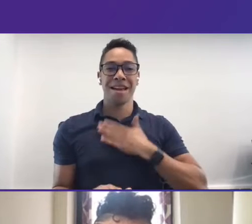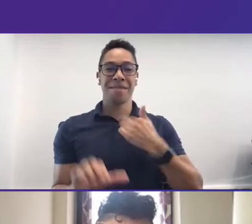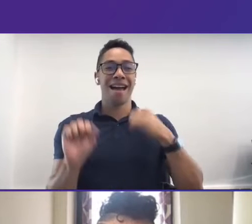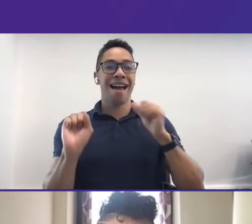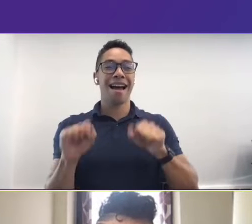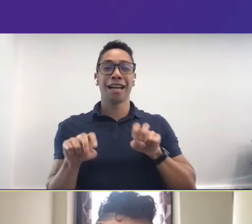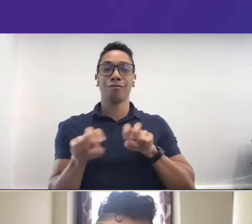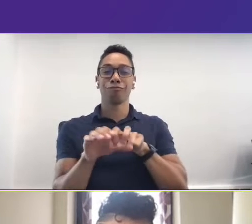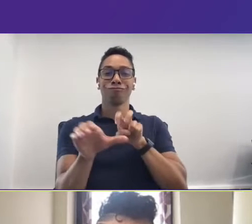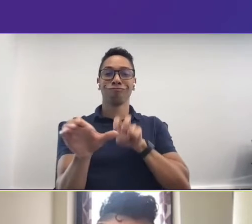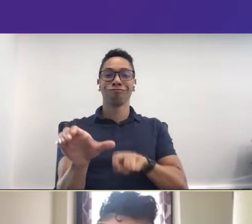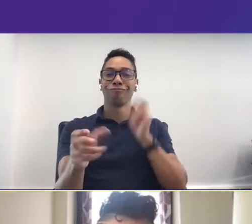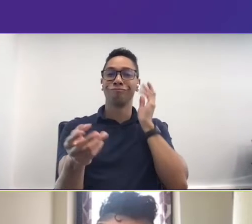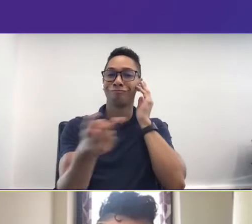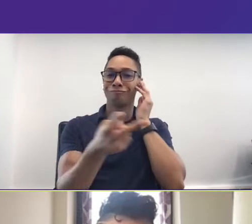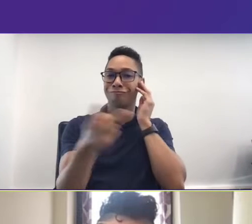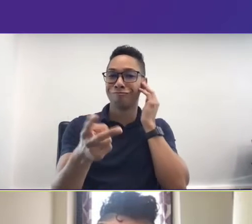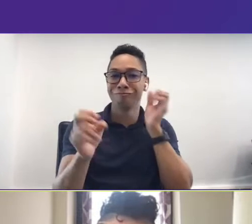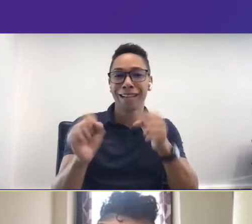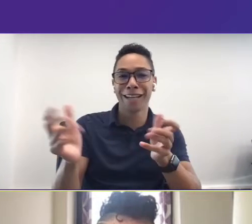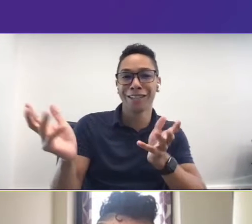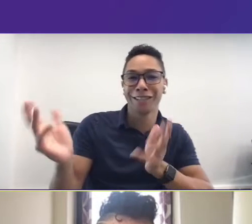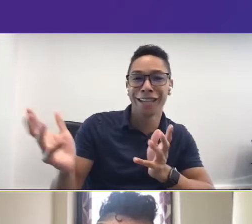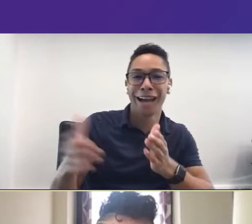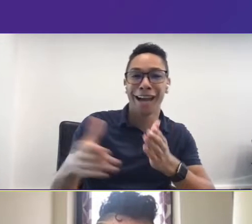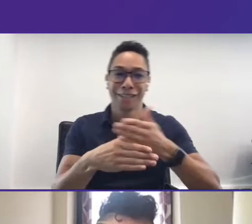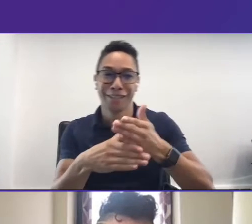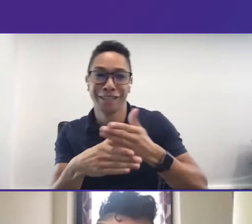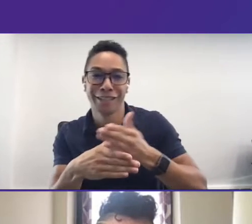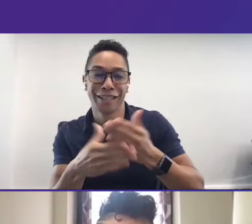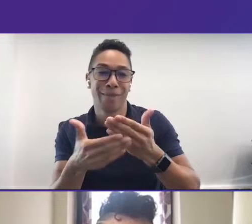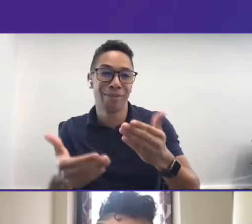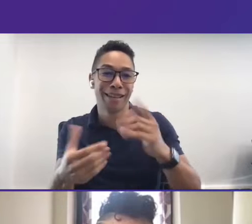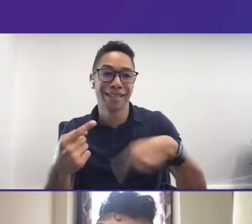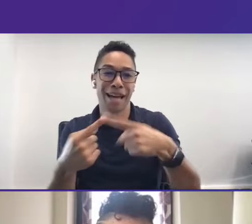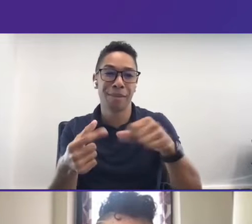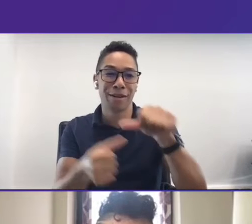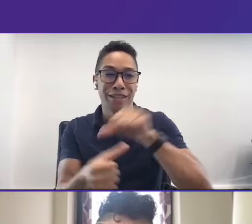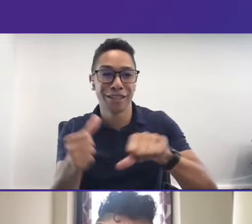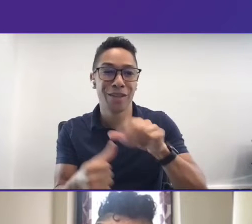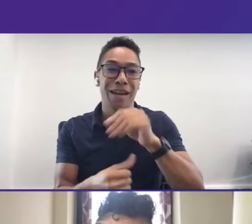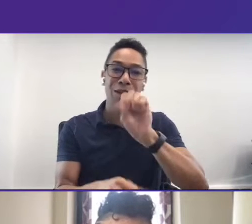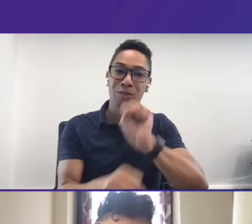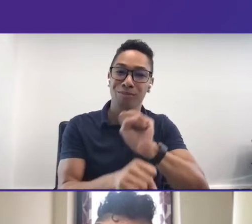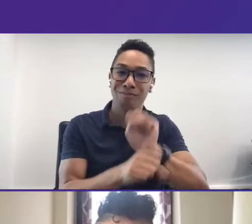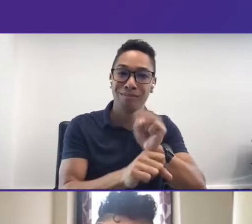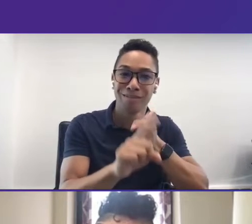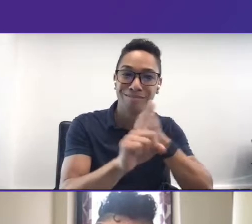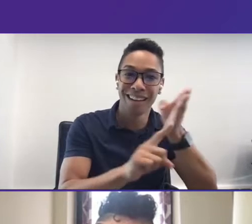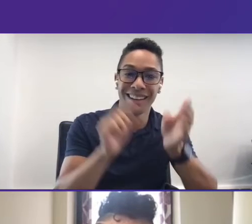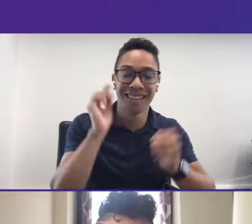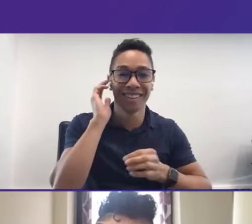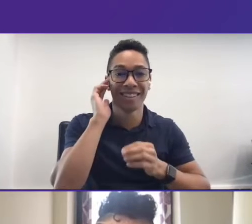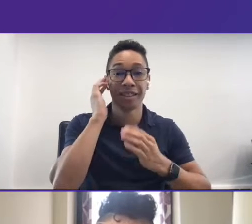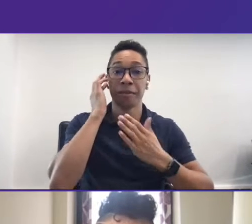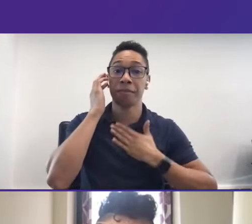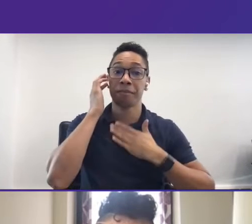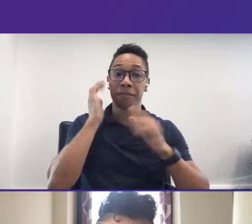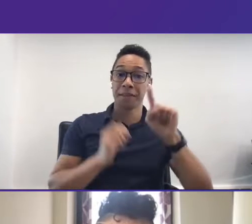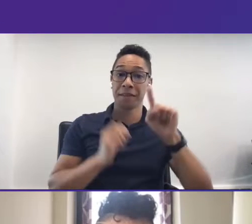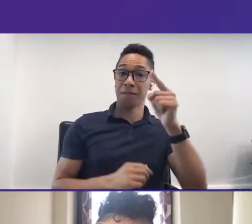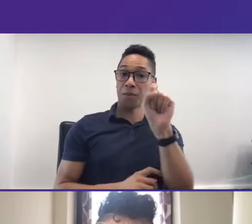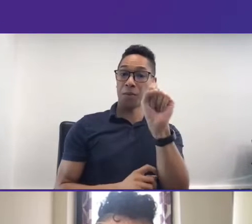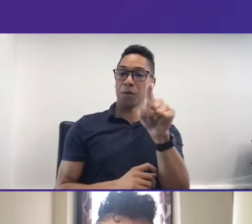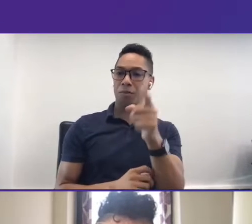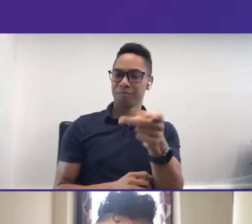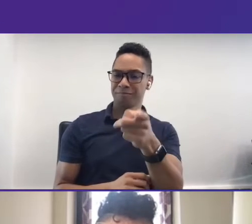be here while you two chat and share some things about yourselves and your careers. So my first question, you've both